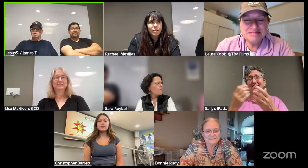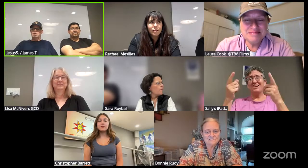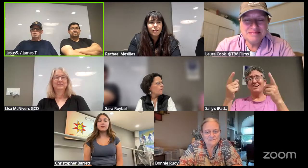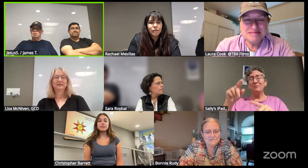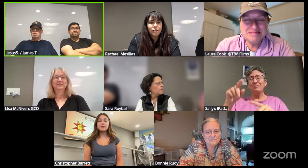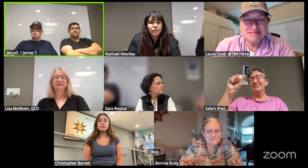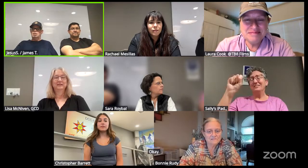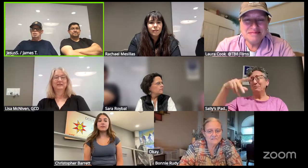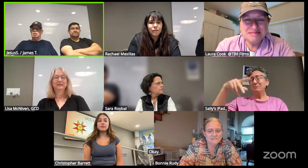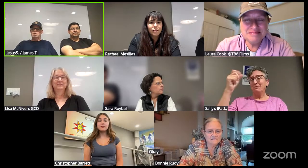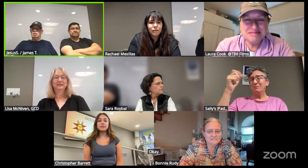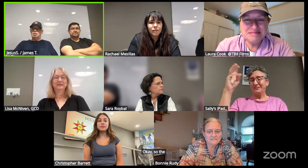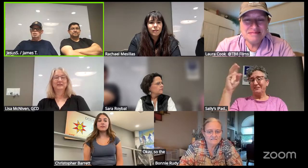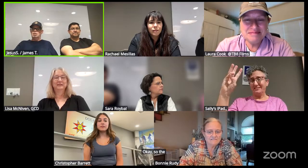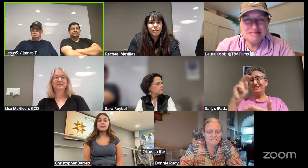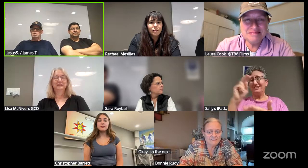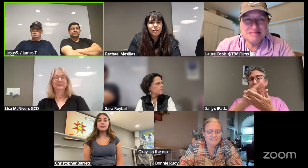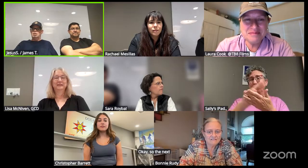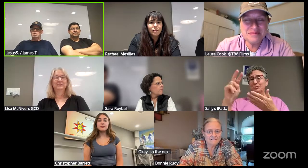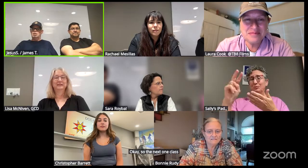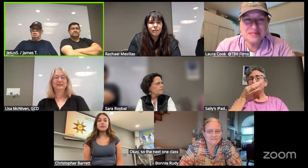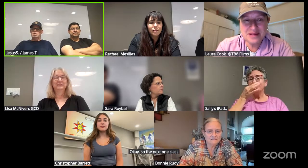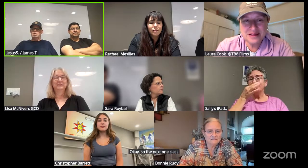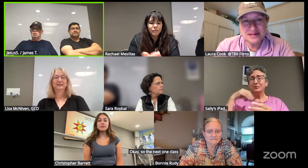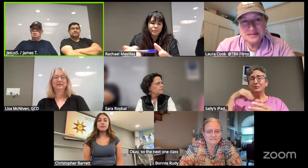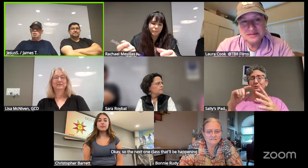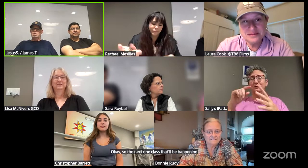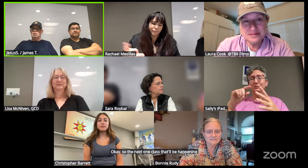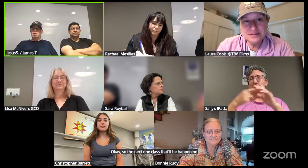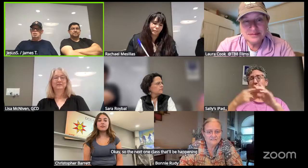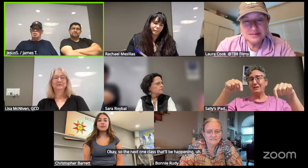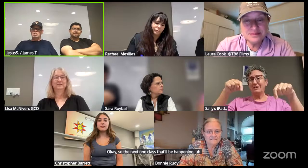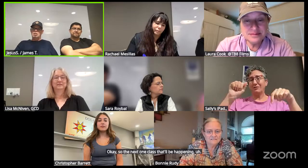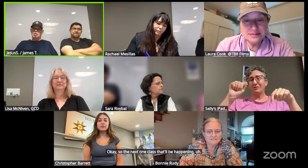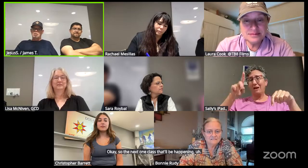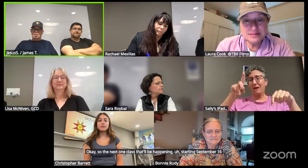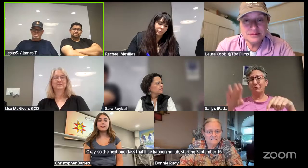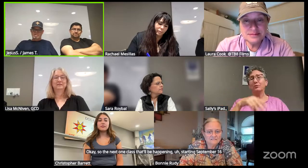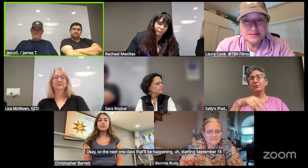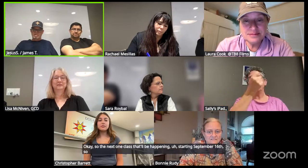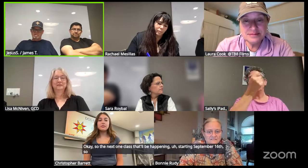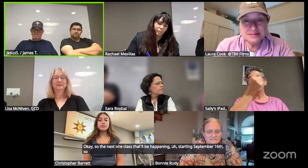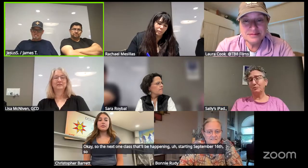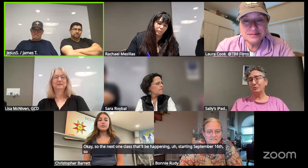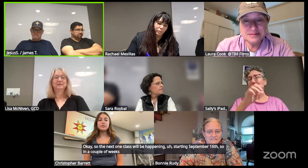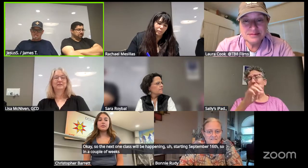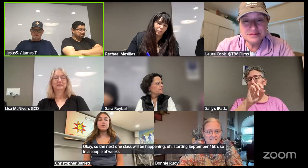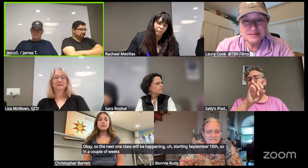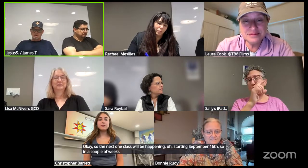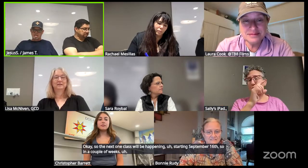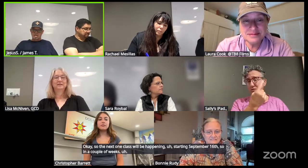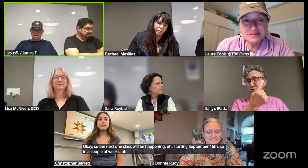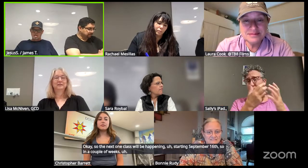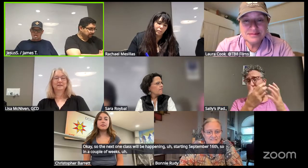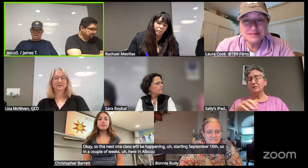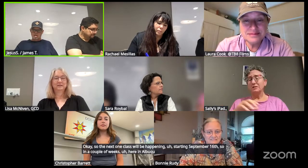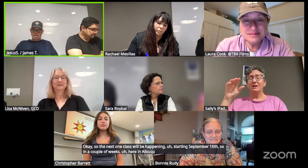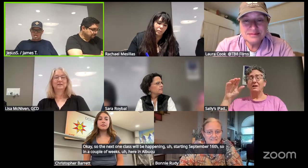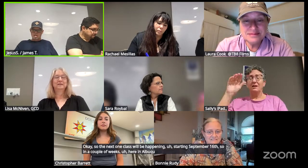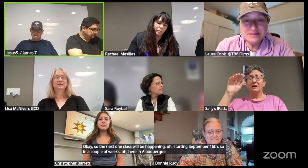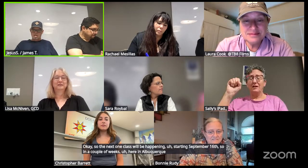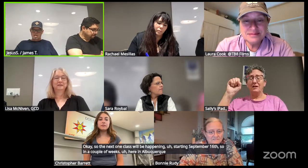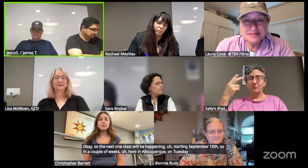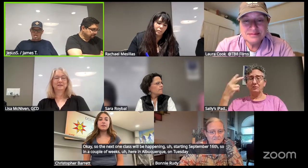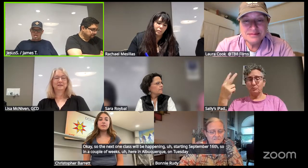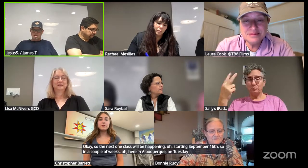Okay, so the next ASL class will be happening, starting September 16th, so in a couple of weeks, here in Albuquerque on Tuesday for